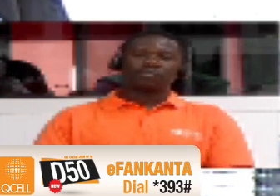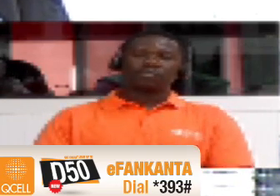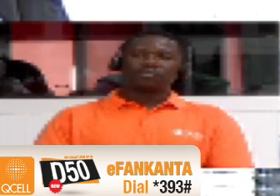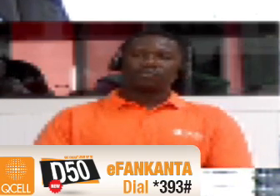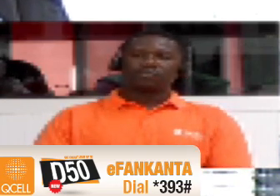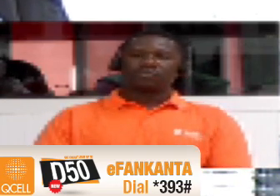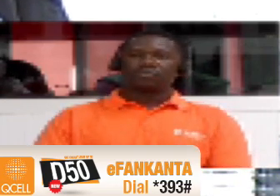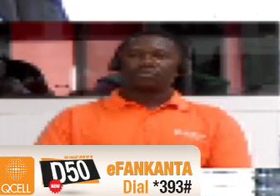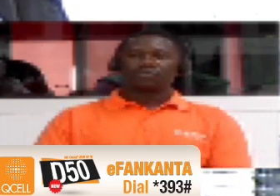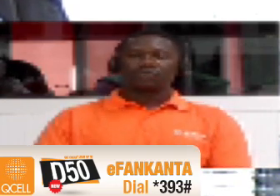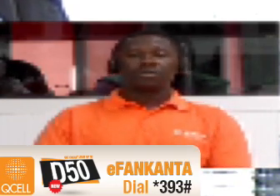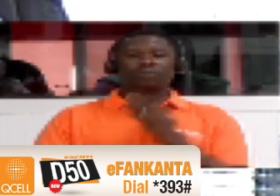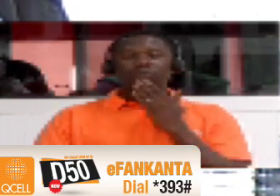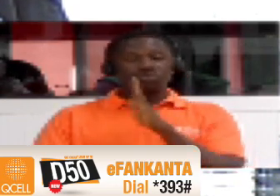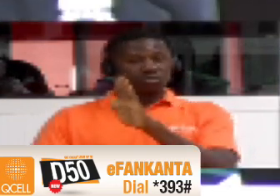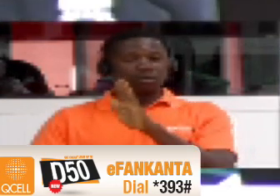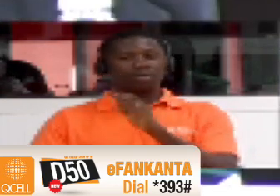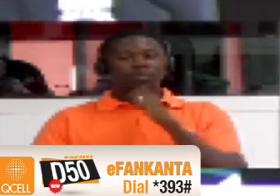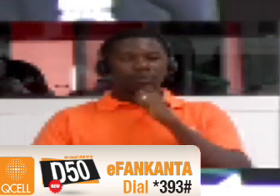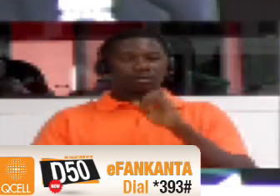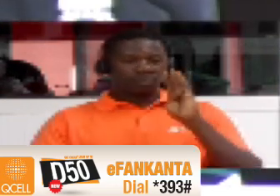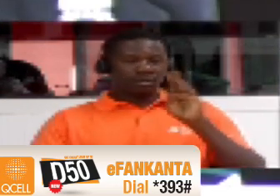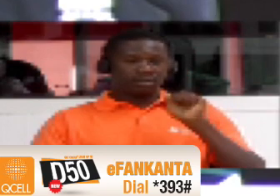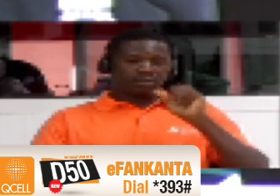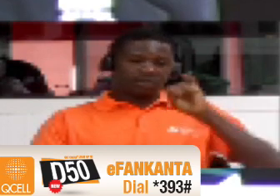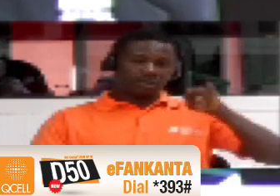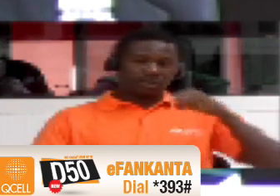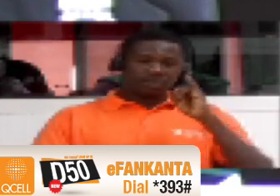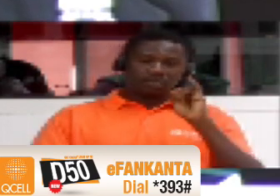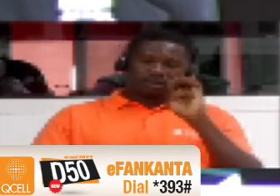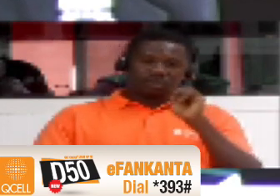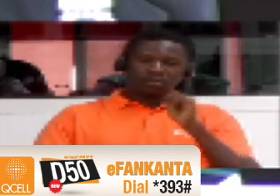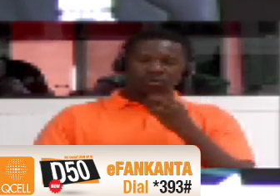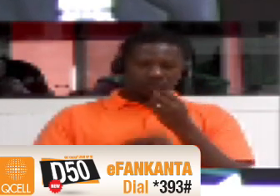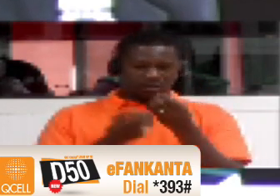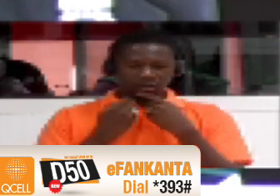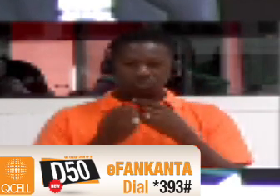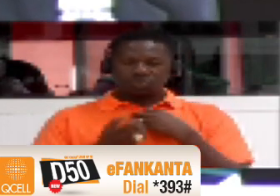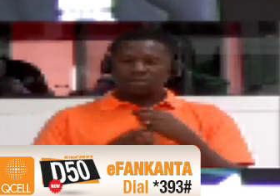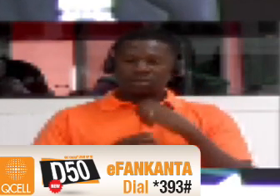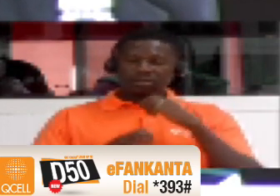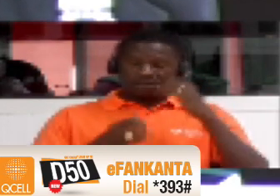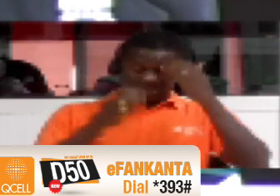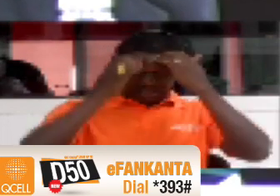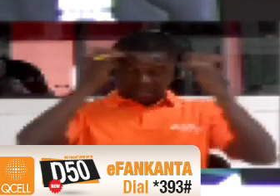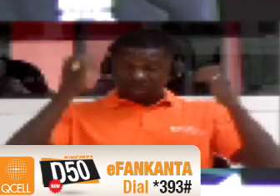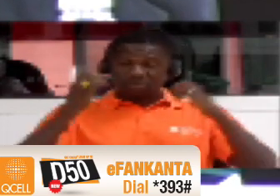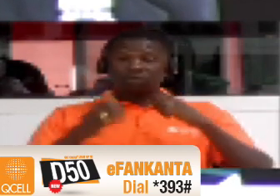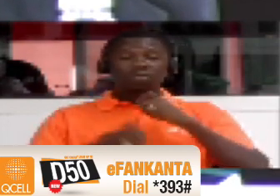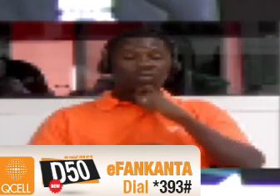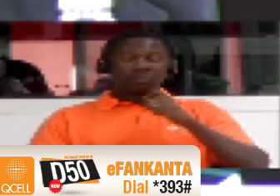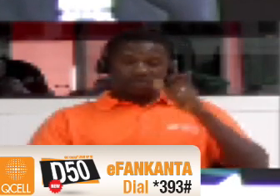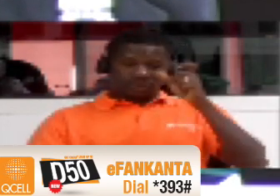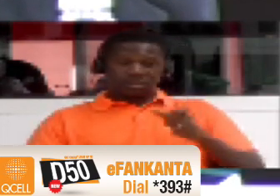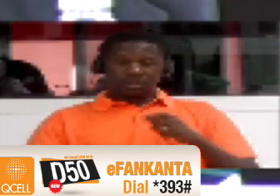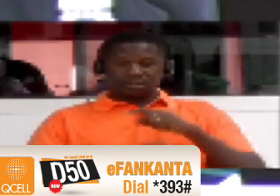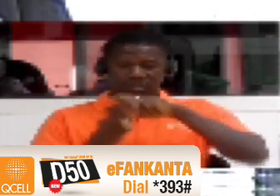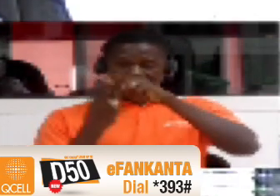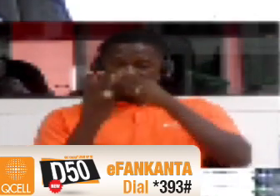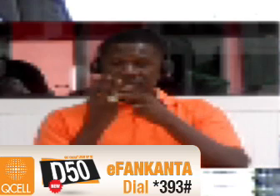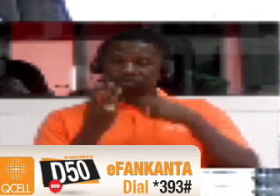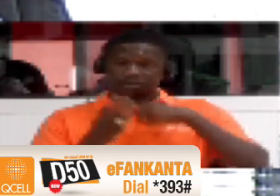Sorry, Mr. Badjie, sorry to interrupt you. You mentioned that you were intelligence officers, the three of you from the police